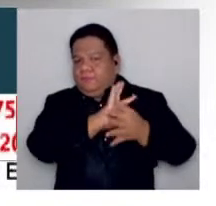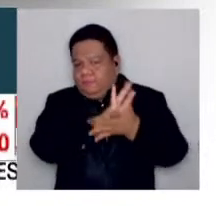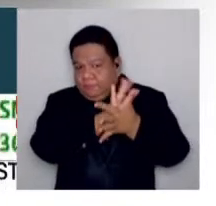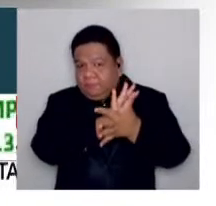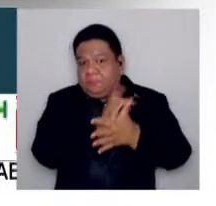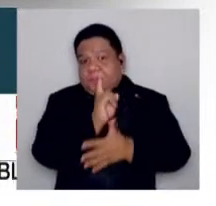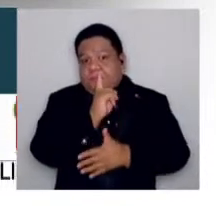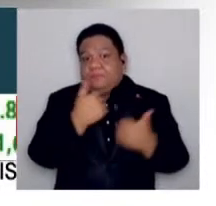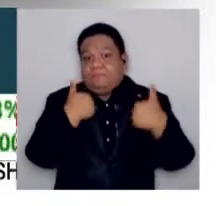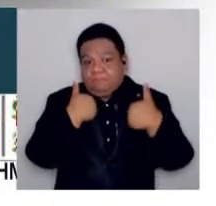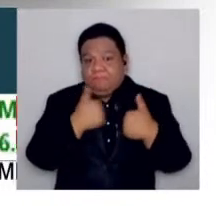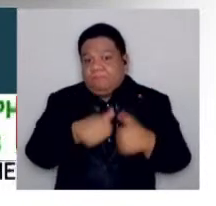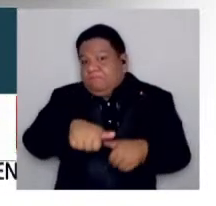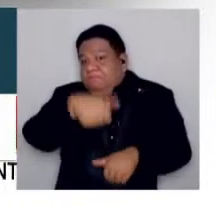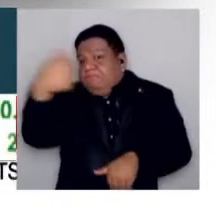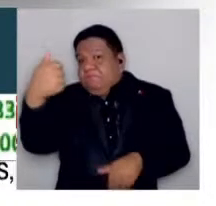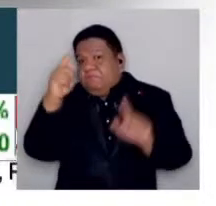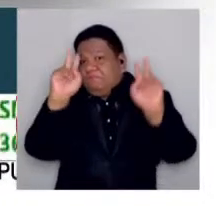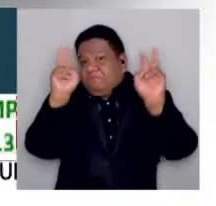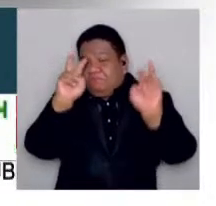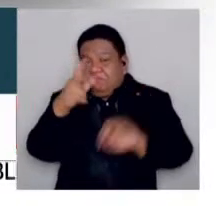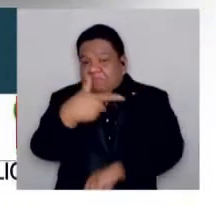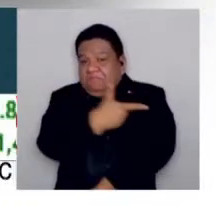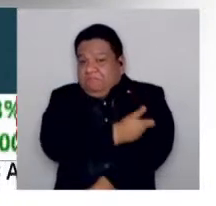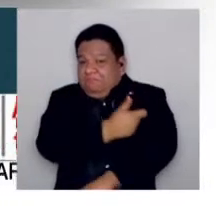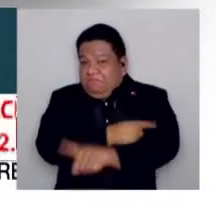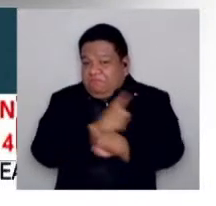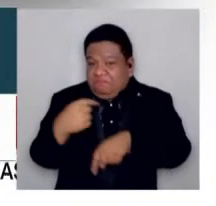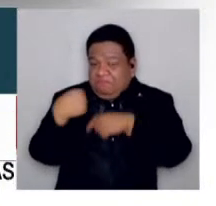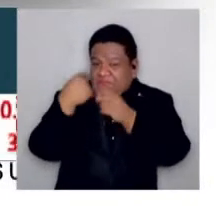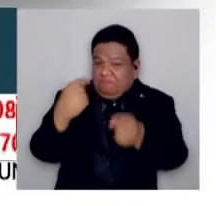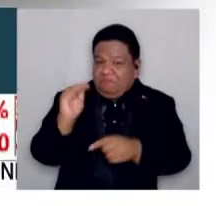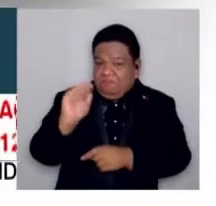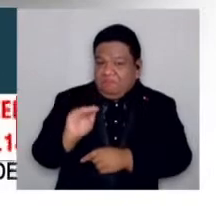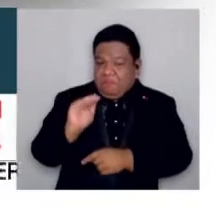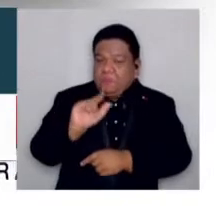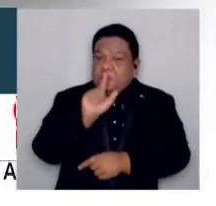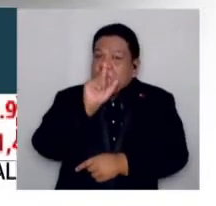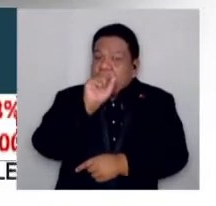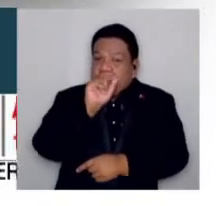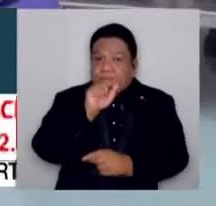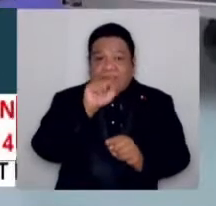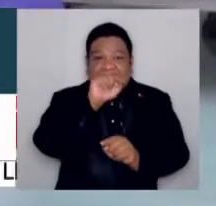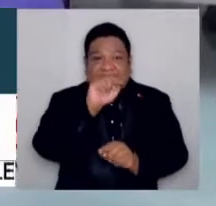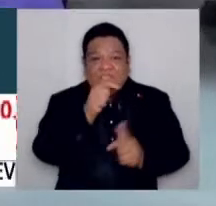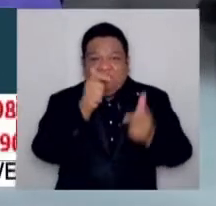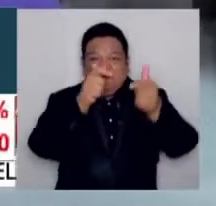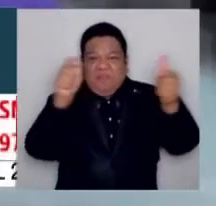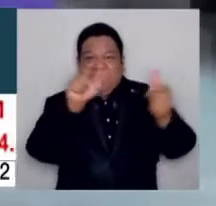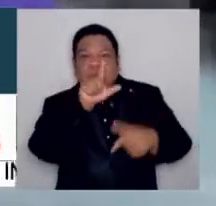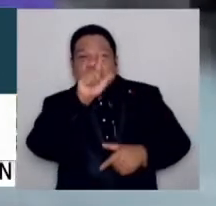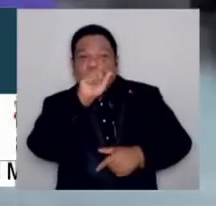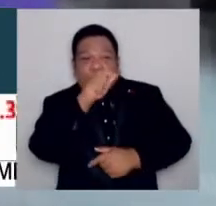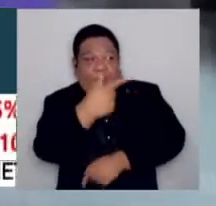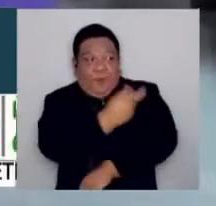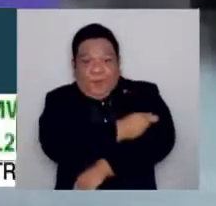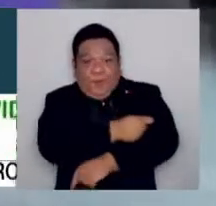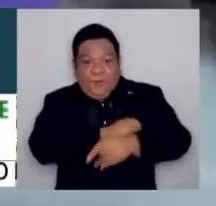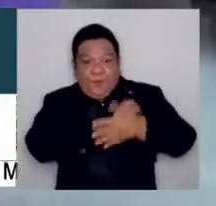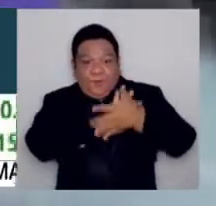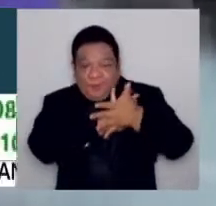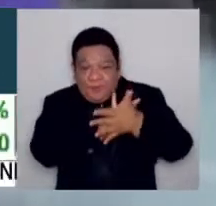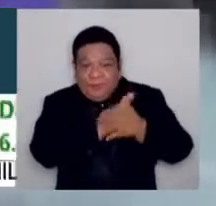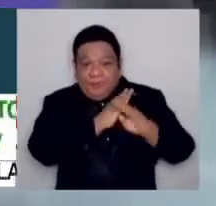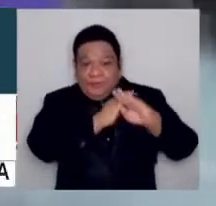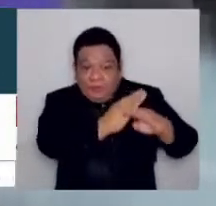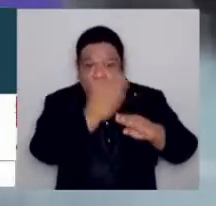had been getting other sorts of vaccines since he was a little bird. Big Bird's COVID vaccine shot comes as the U.S. begins